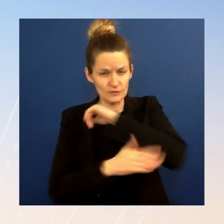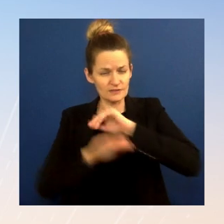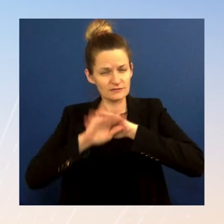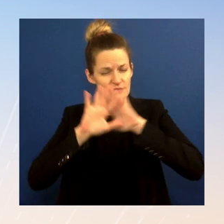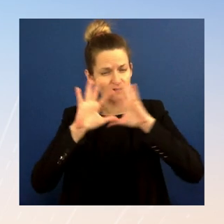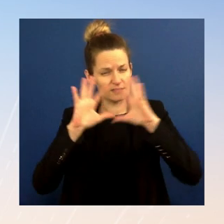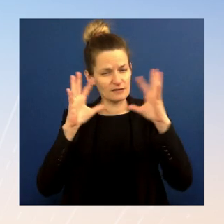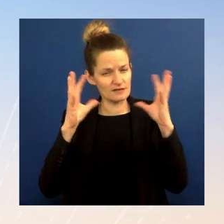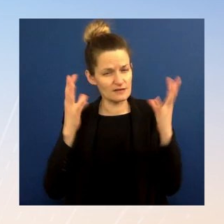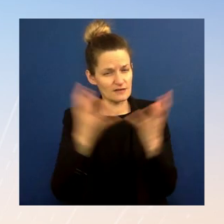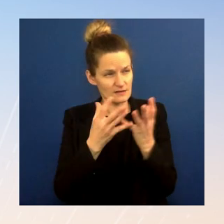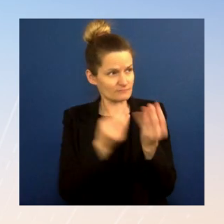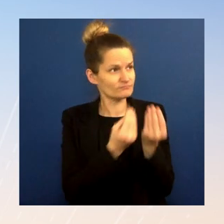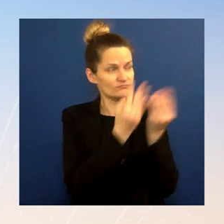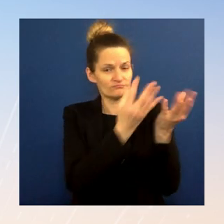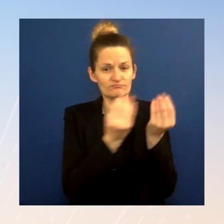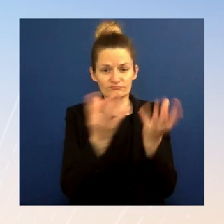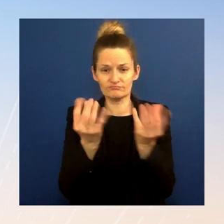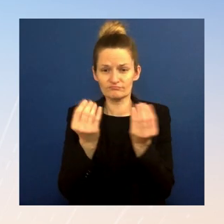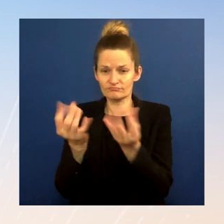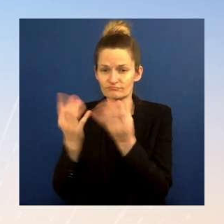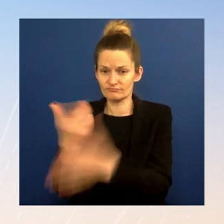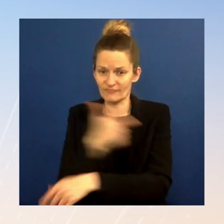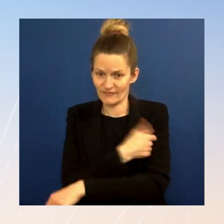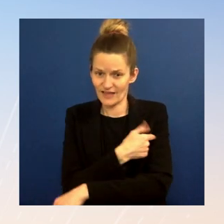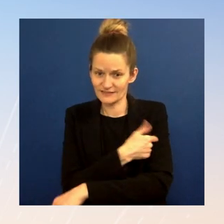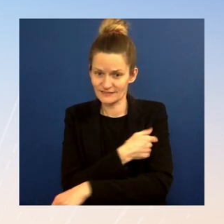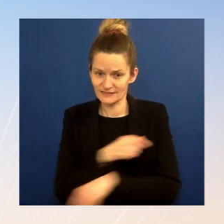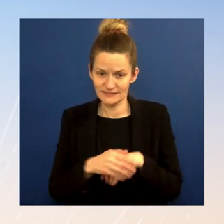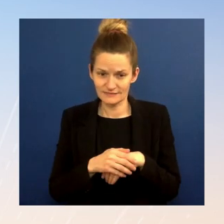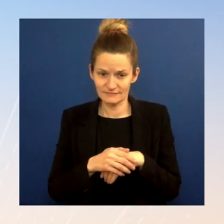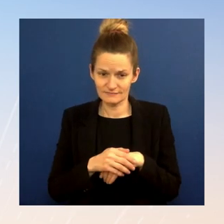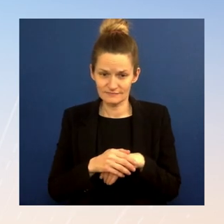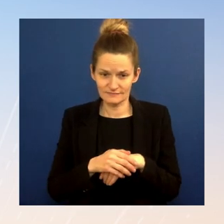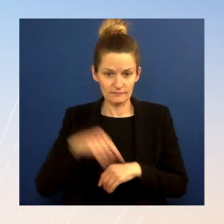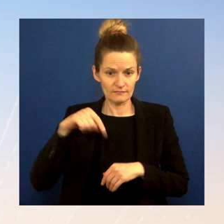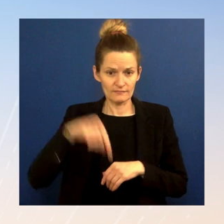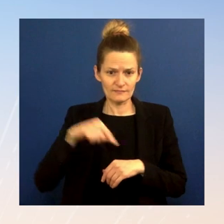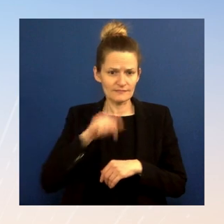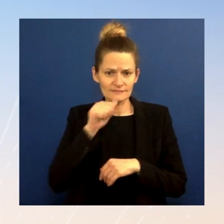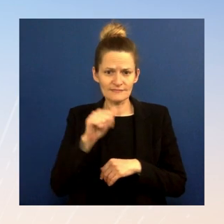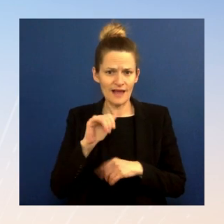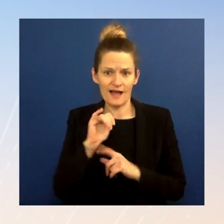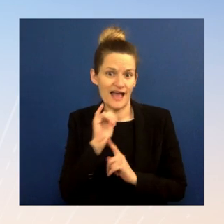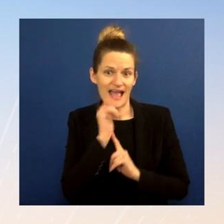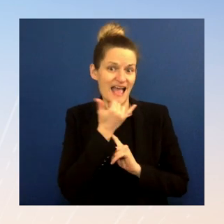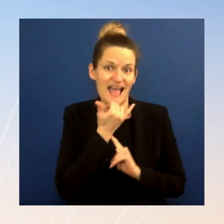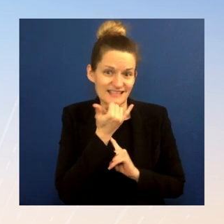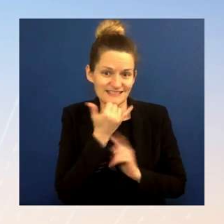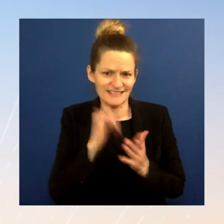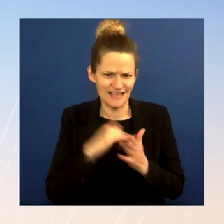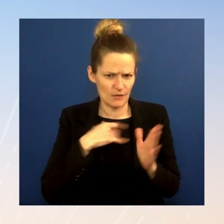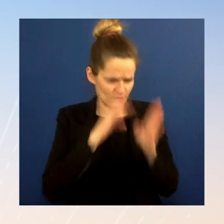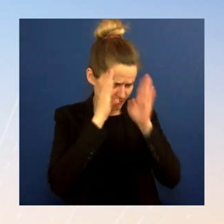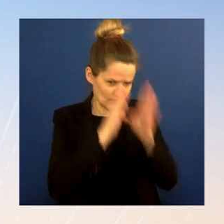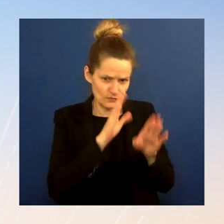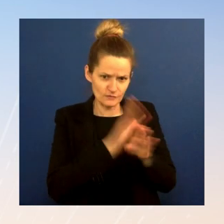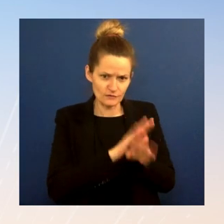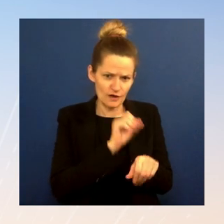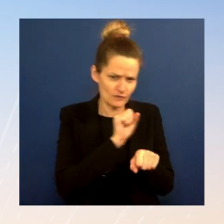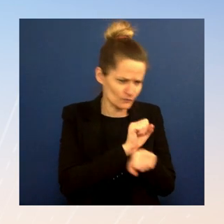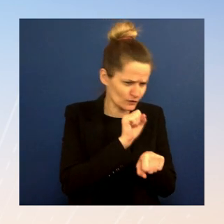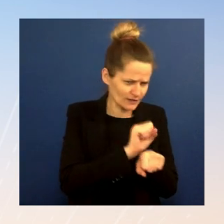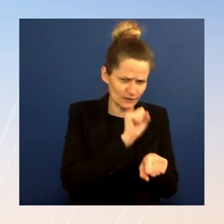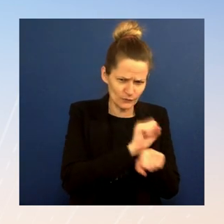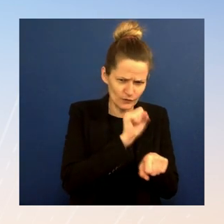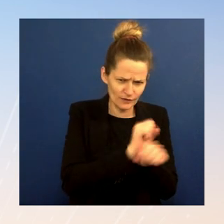This is a testament to the same whole of government effort we applied domestically, navigating logistical, legal, and regulatory processes to get